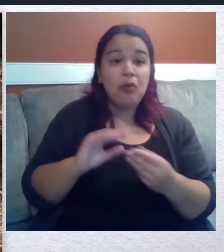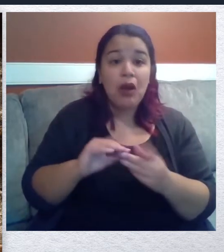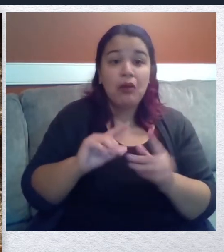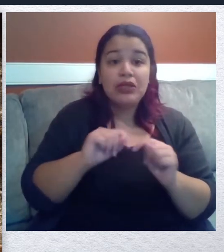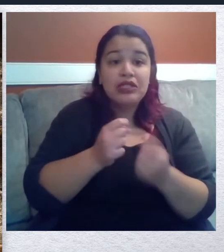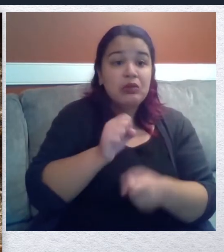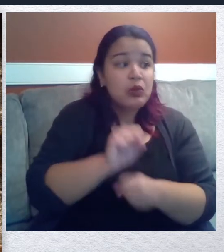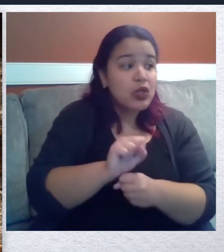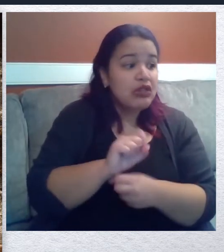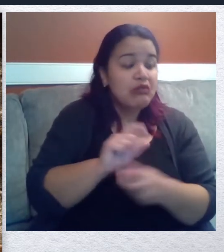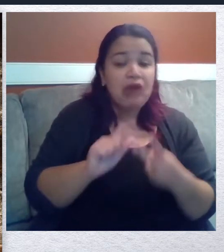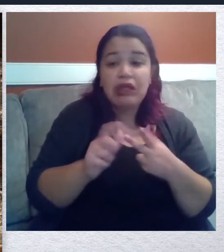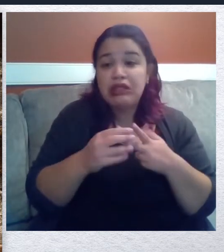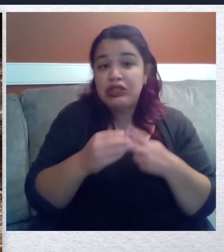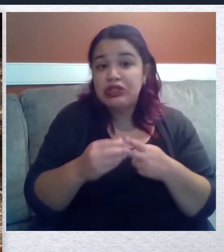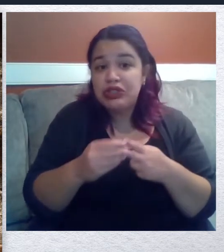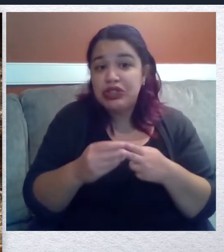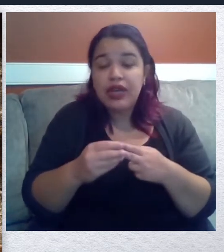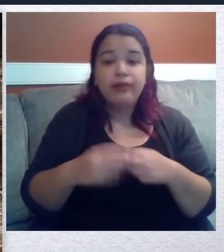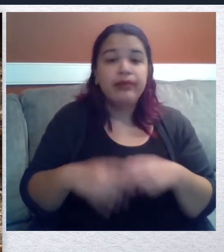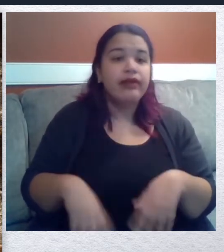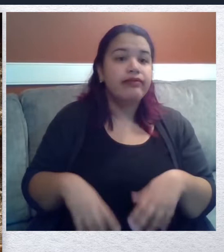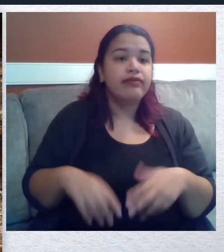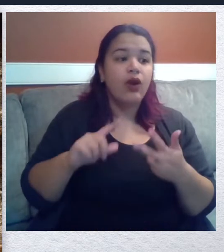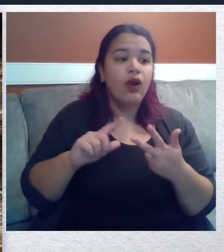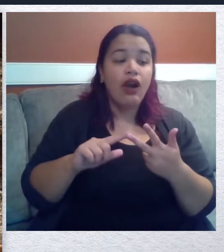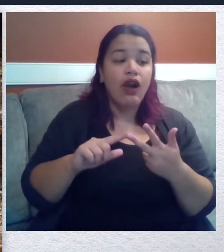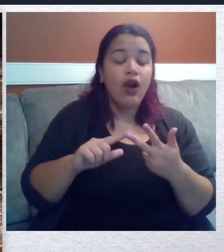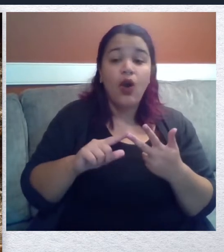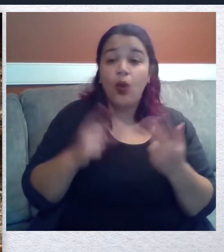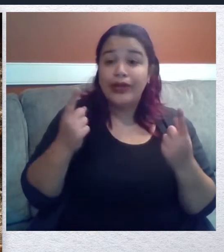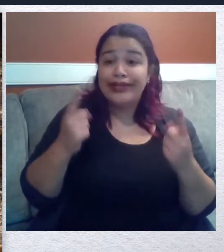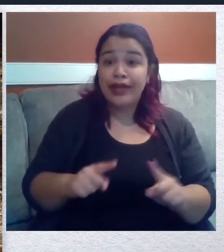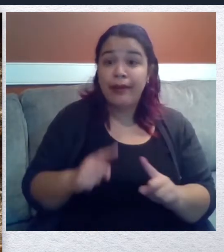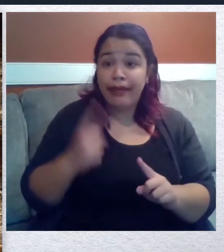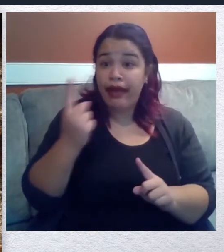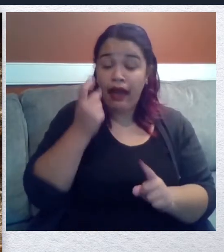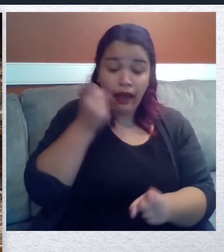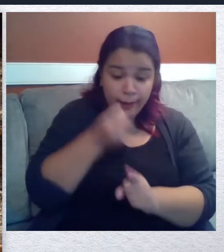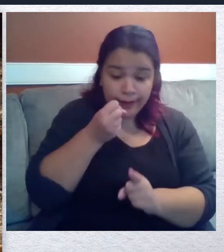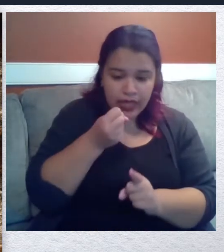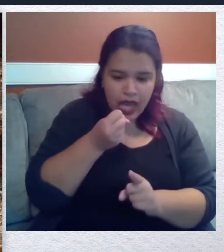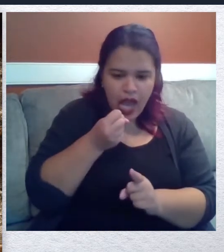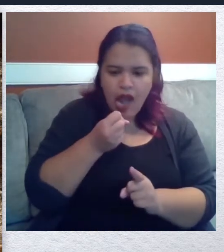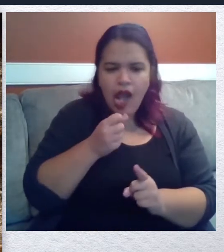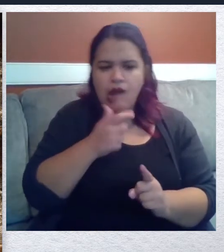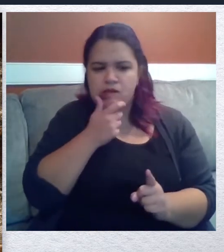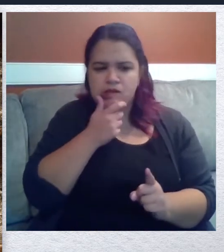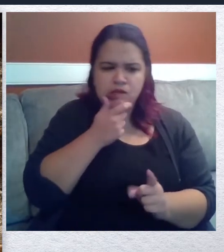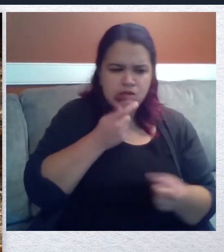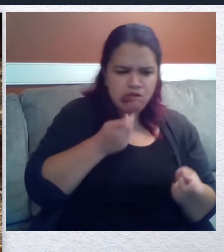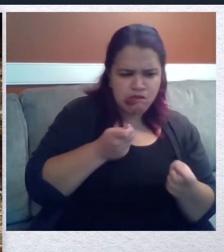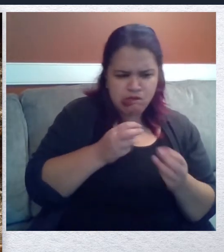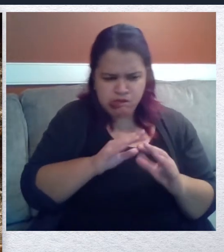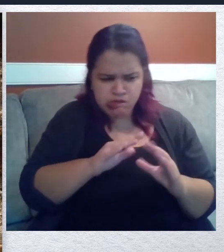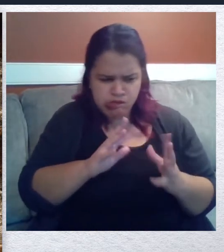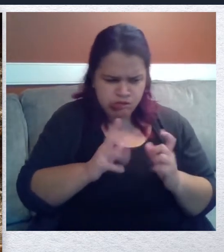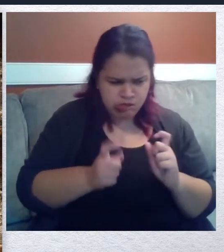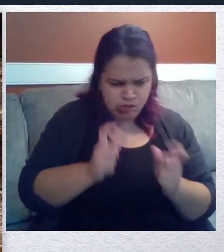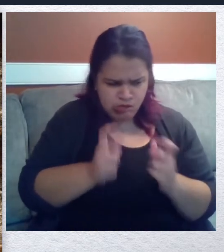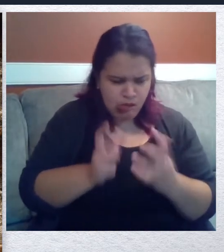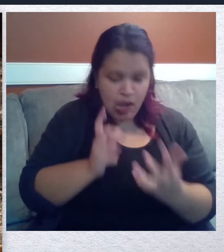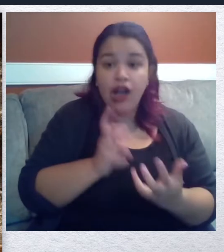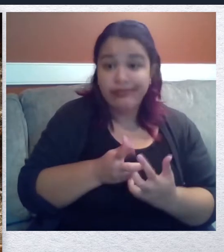handling conflict, or getting a task done by a deadline. Then you can plug in the right story to the question you